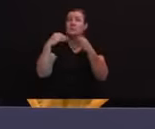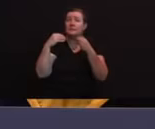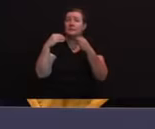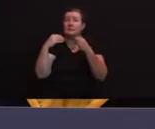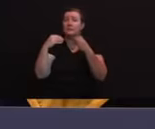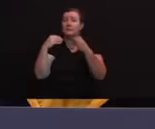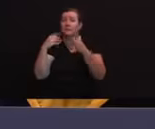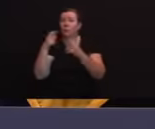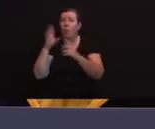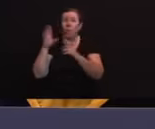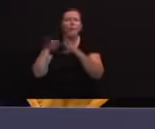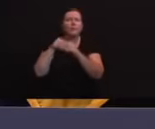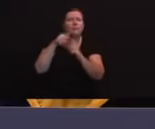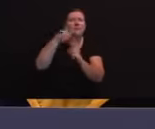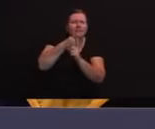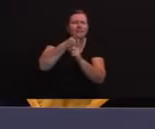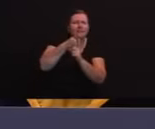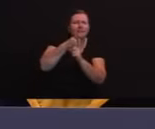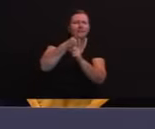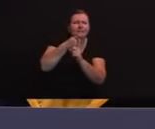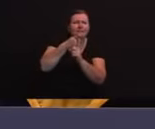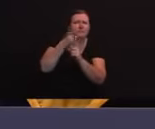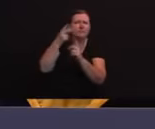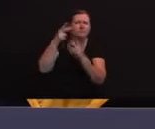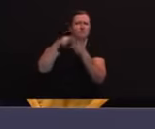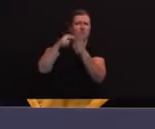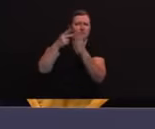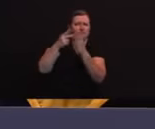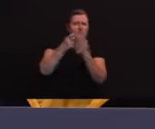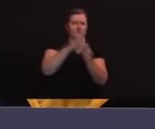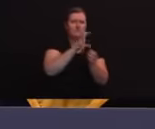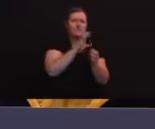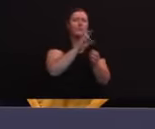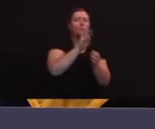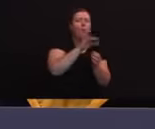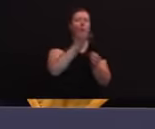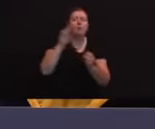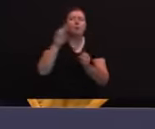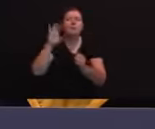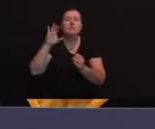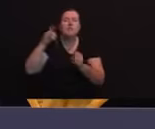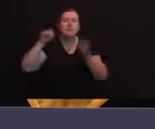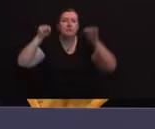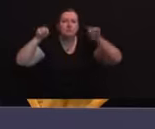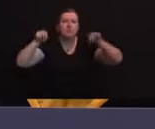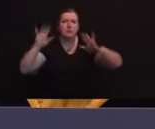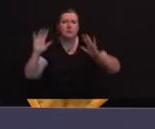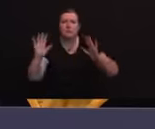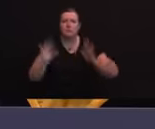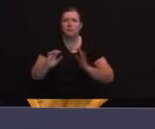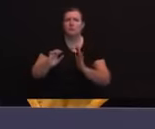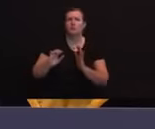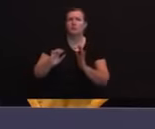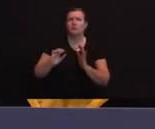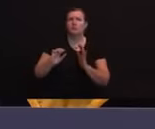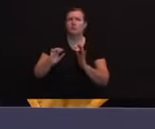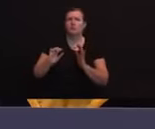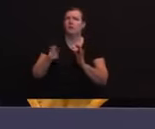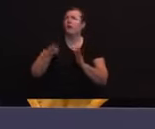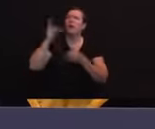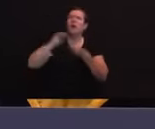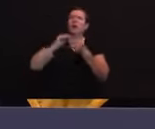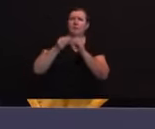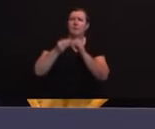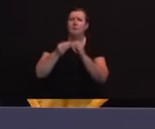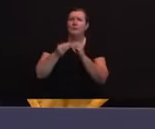on the amount of tests from today. You mentioned those much higher numbers on Saturday and Sunday. Why is testing going up, going down, numbers